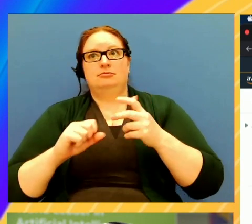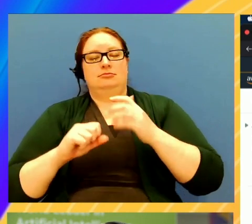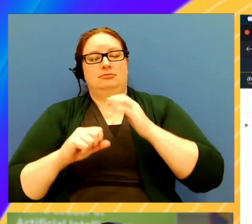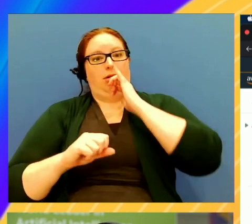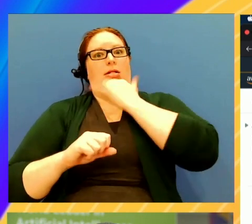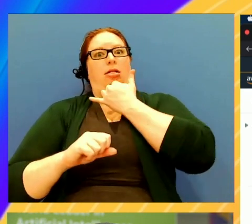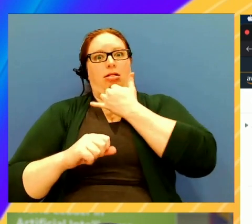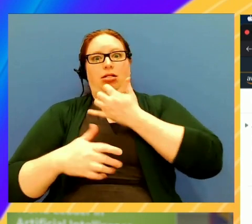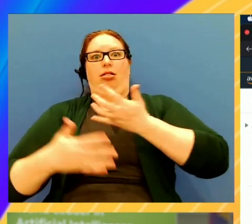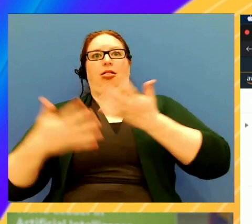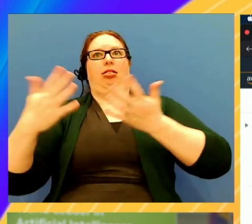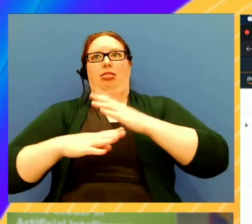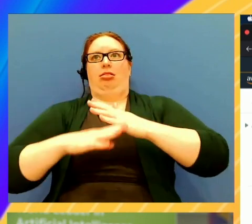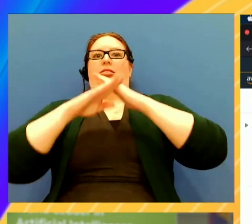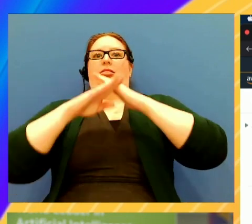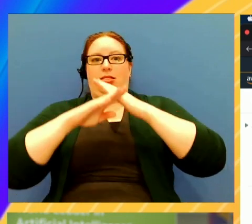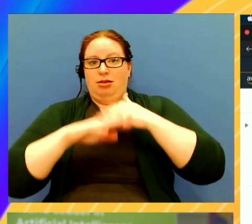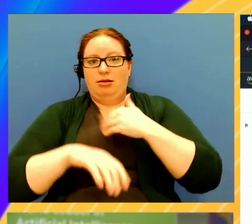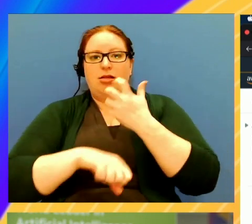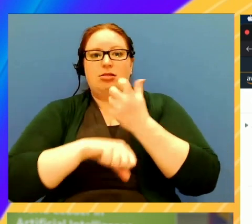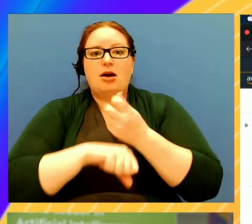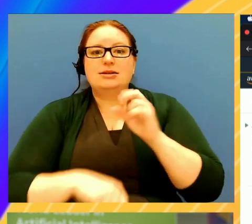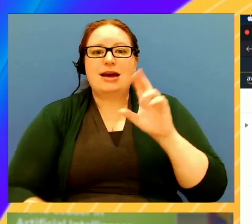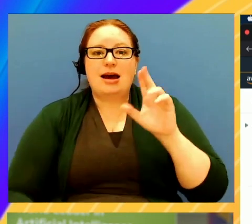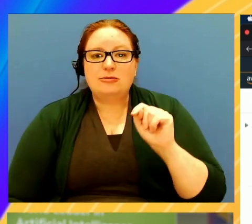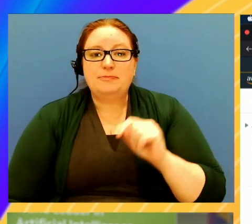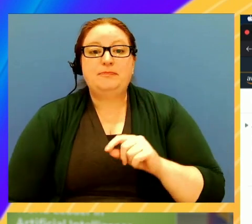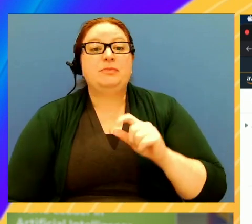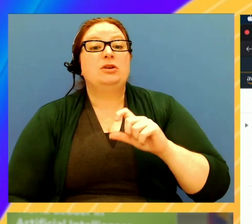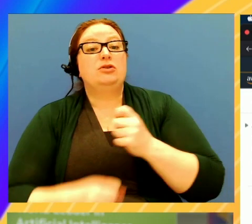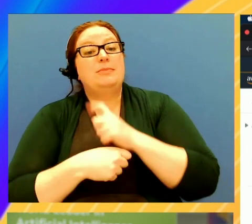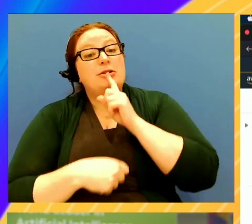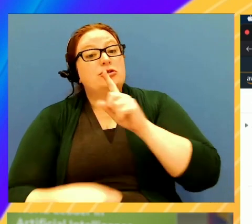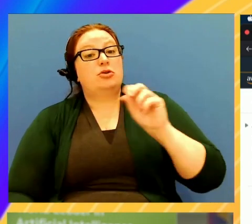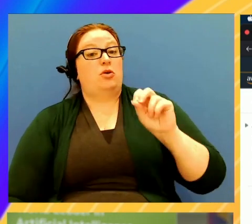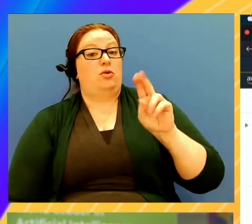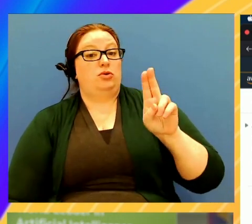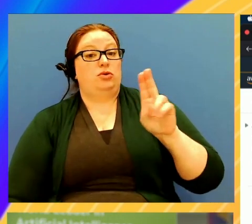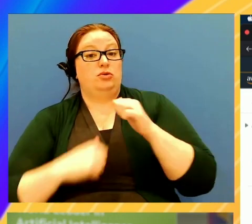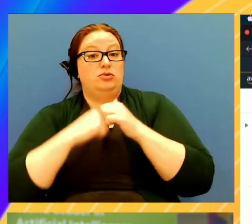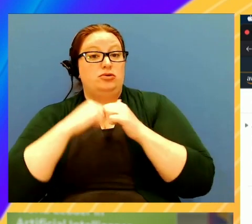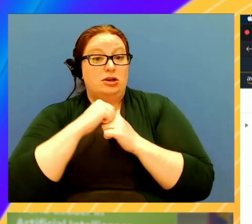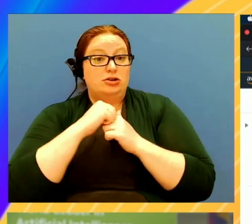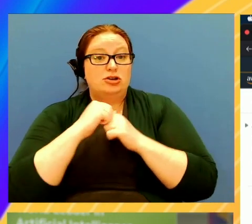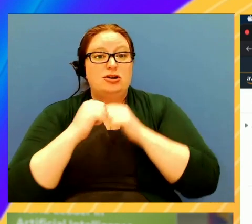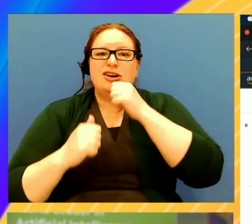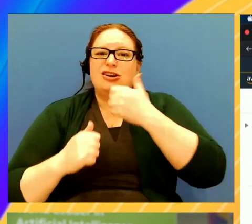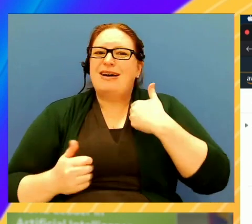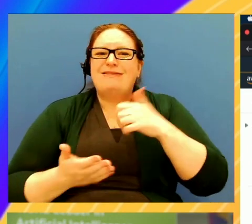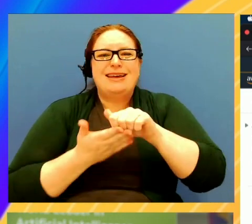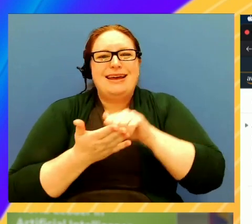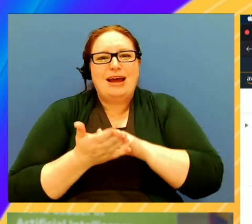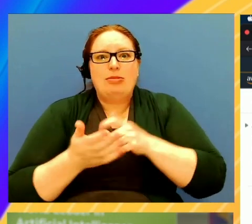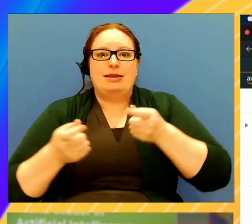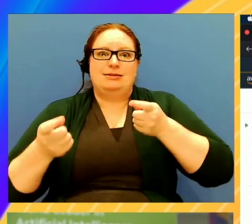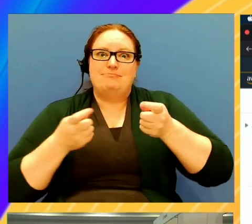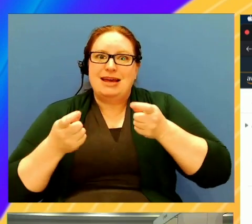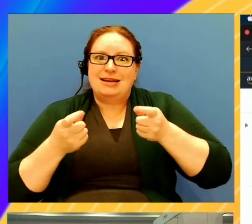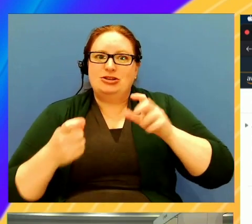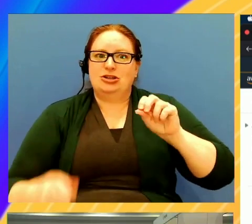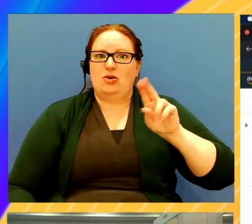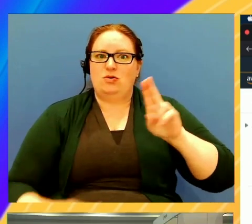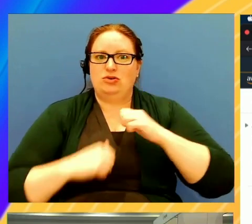and then the team's locked out. So make sure when you're doing that OU structure, don't have the account that's managing that OU